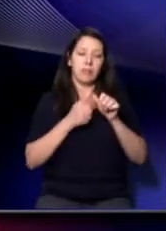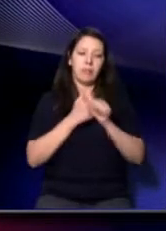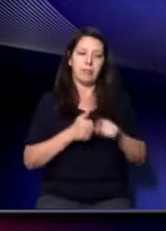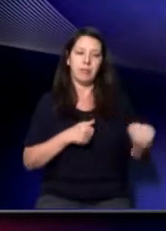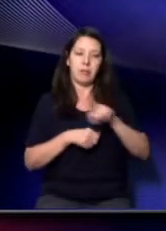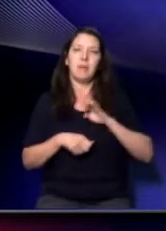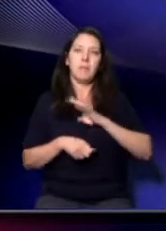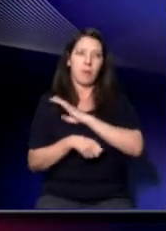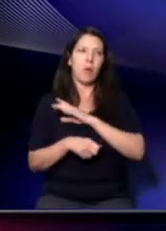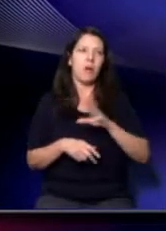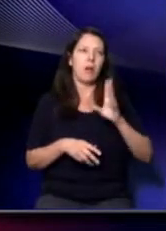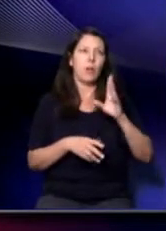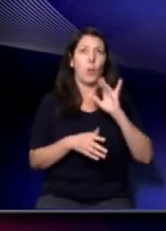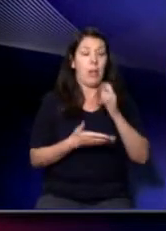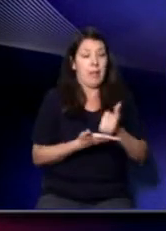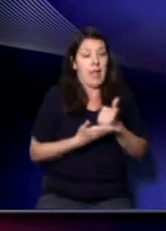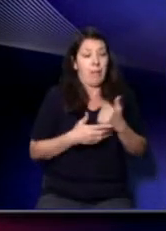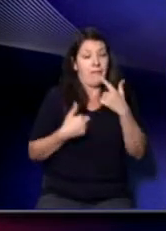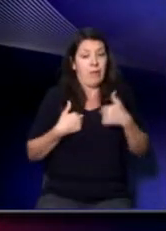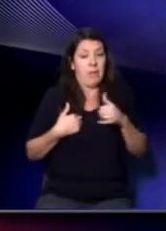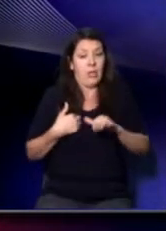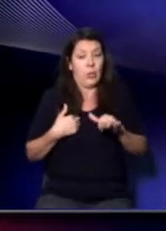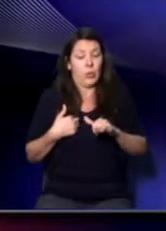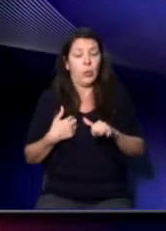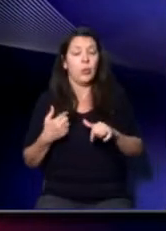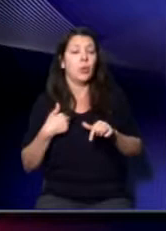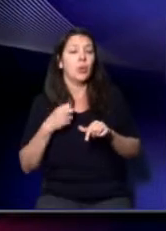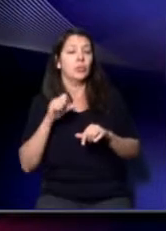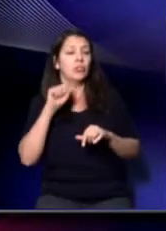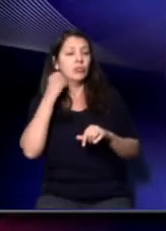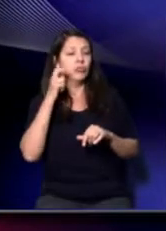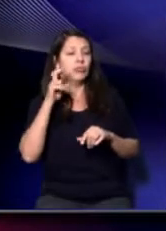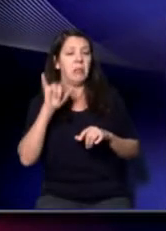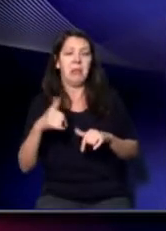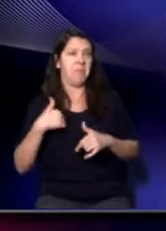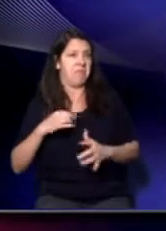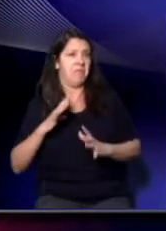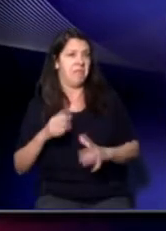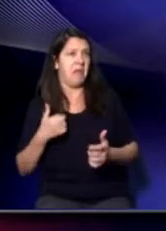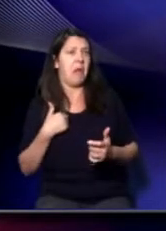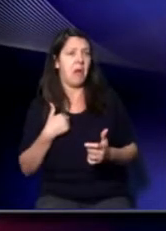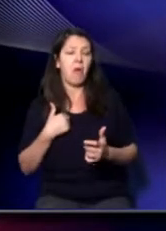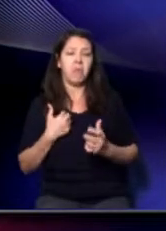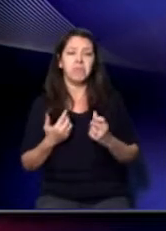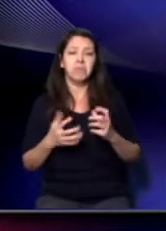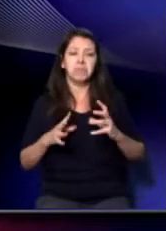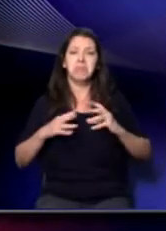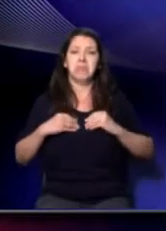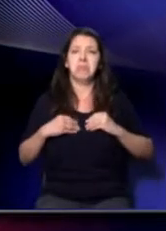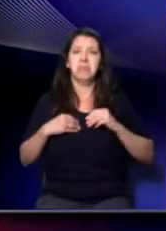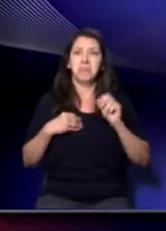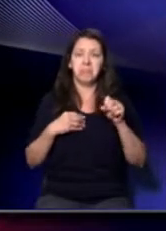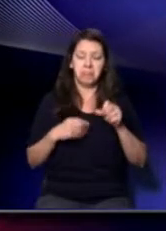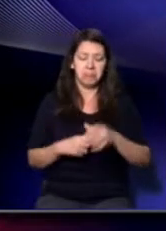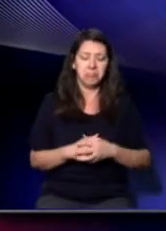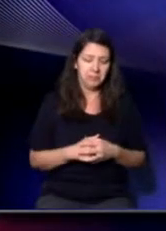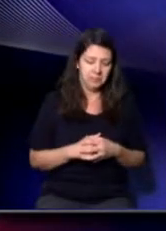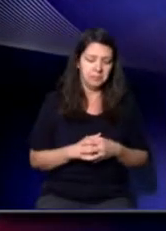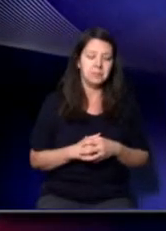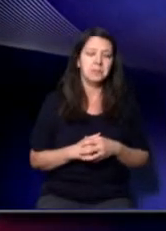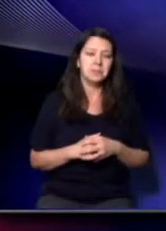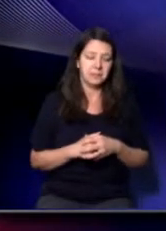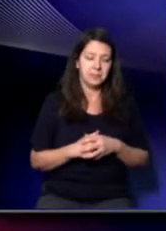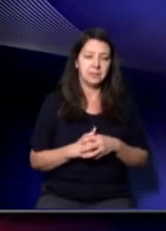But it would be helpful to me as well. This is Shelley. I don't have anything. I'm okay with that. Okay. Yeah, 22nd would be